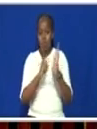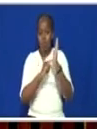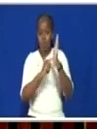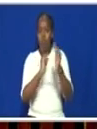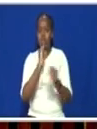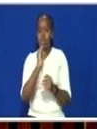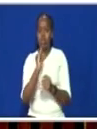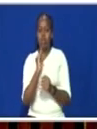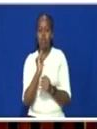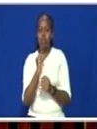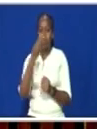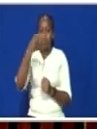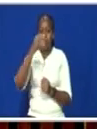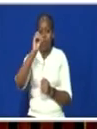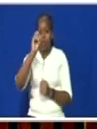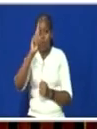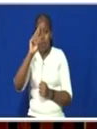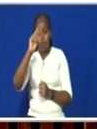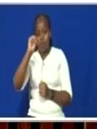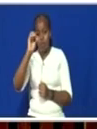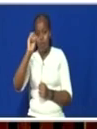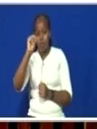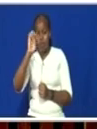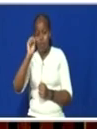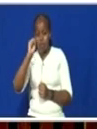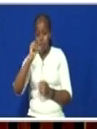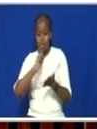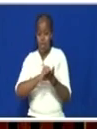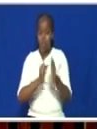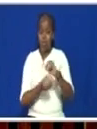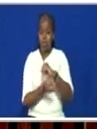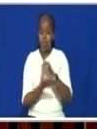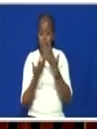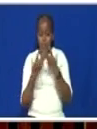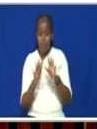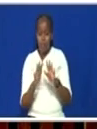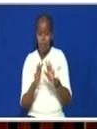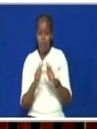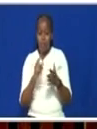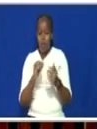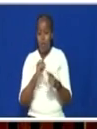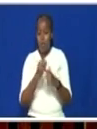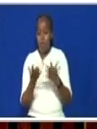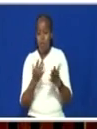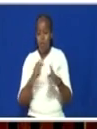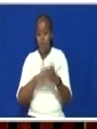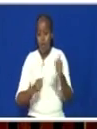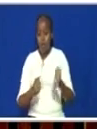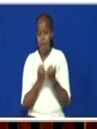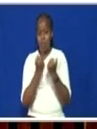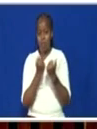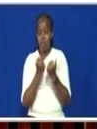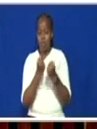is the hormone. You're told to explain the hormone, or rather what happens when the blood